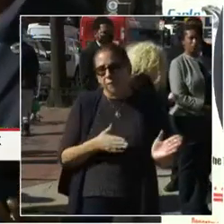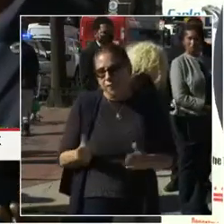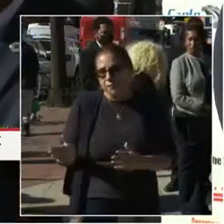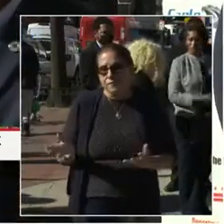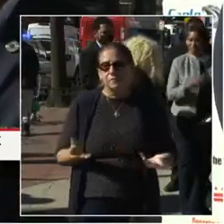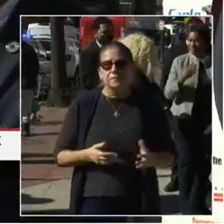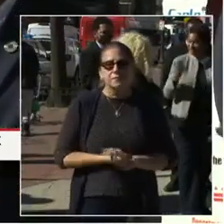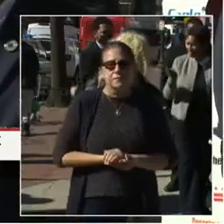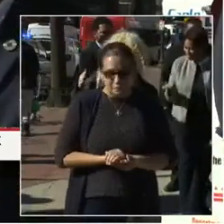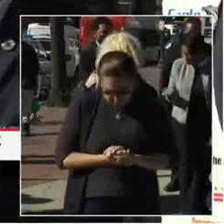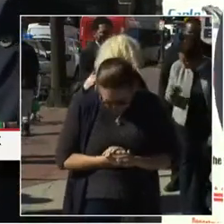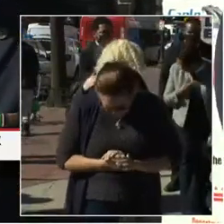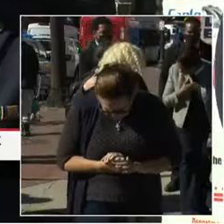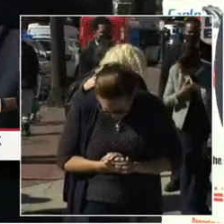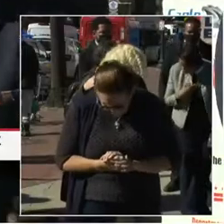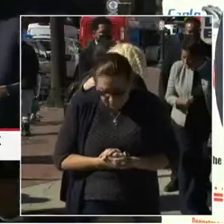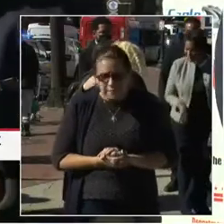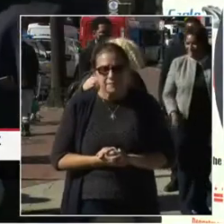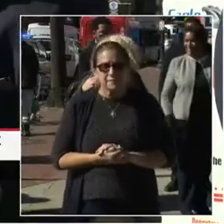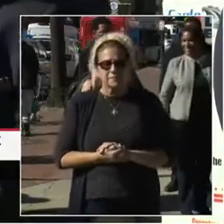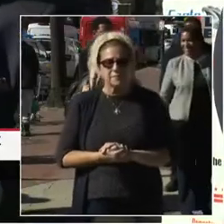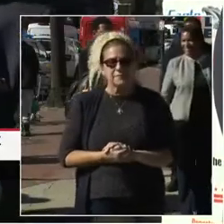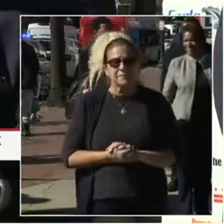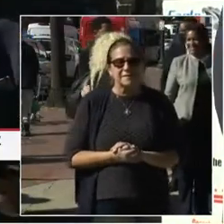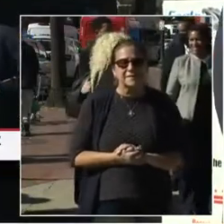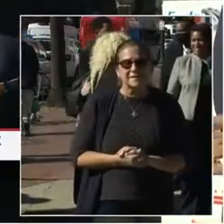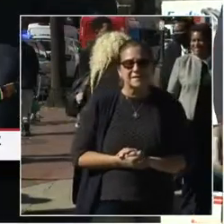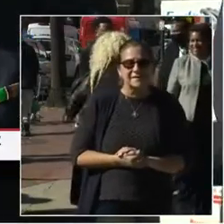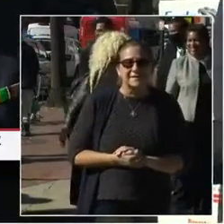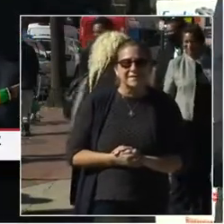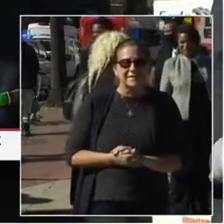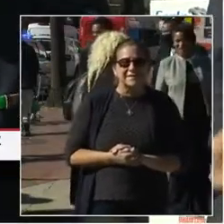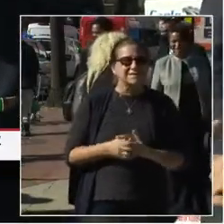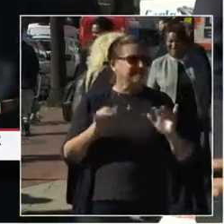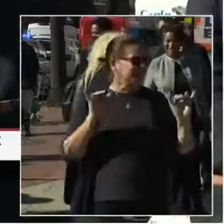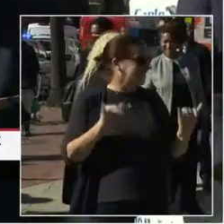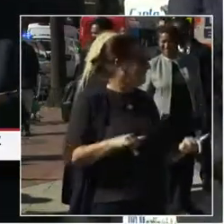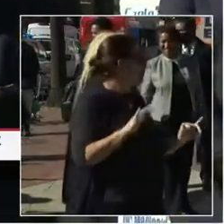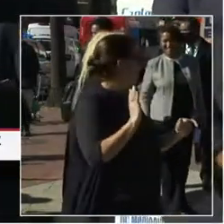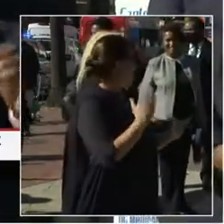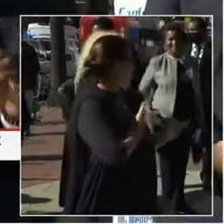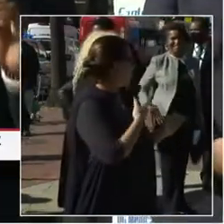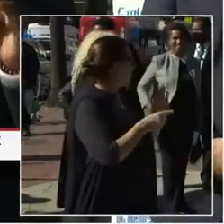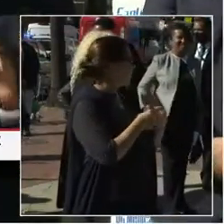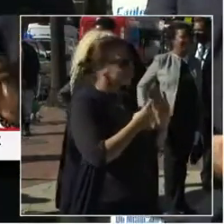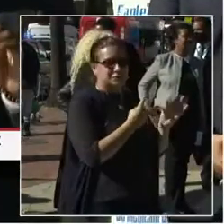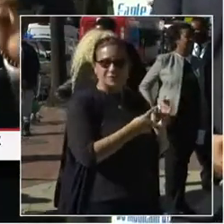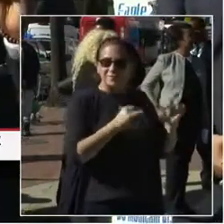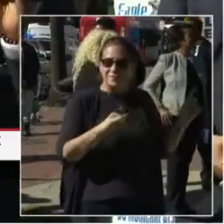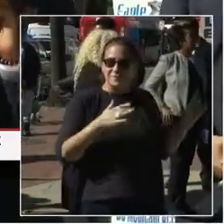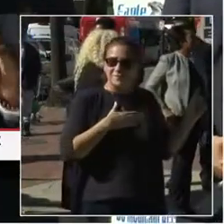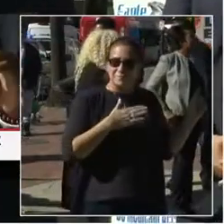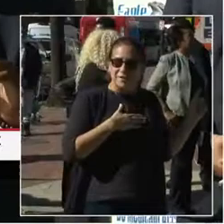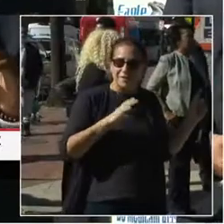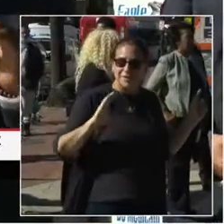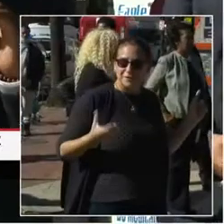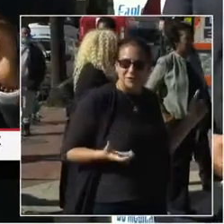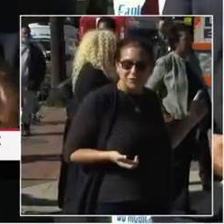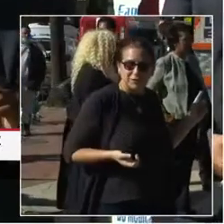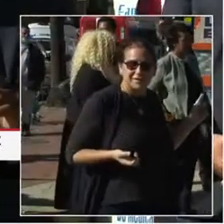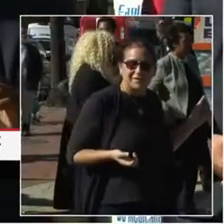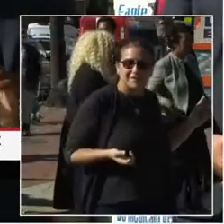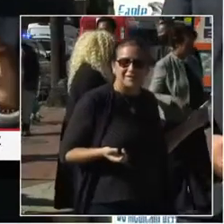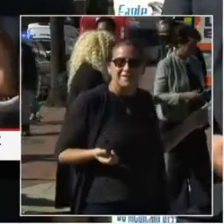done. That's our culture. That's it. Absolutely. We also want to thank the Greater Washington Urban League because we have to give our restaurants